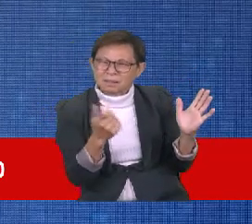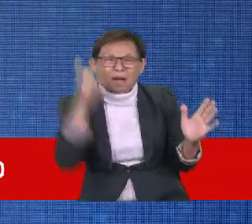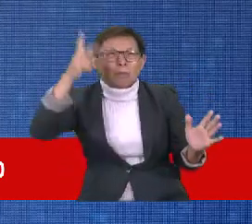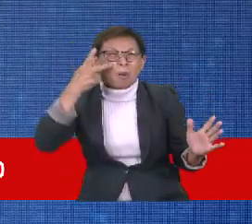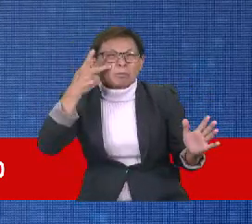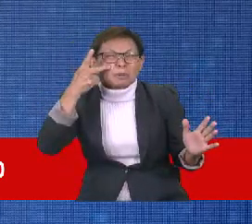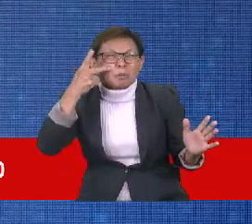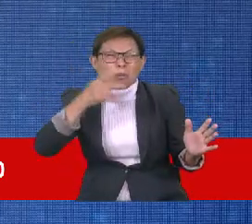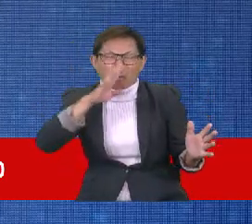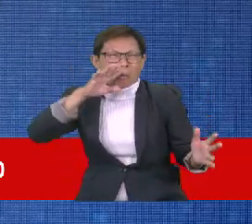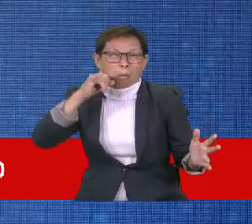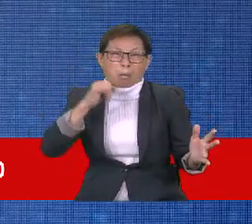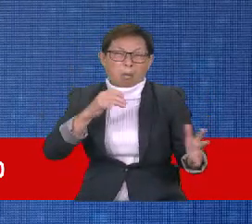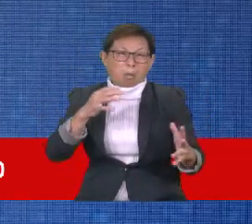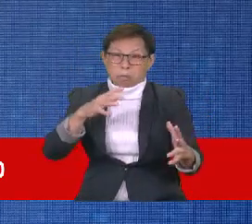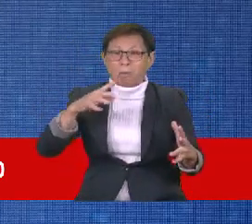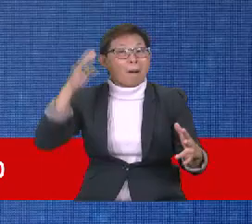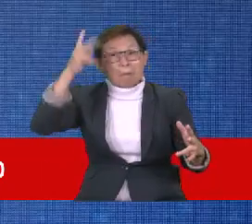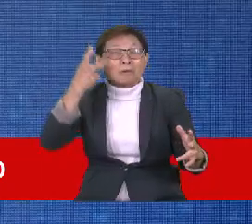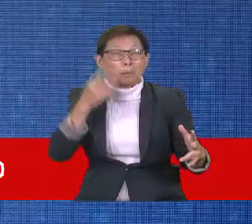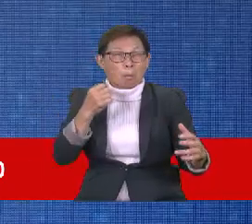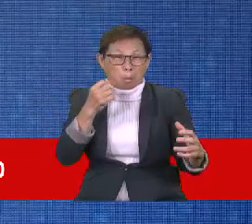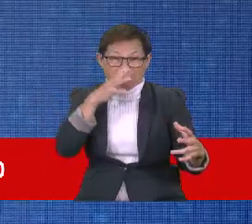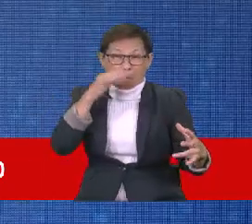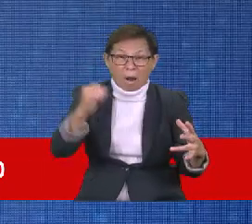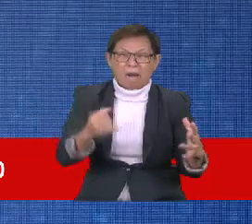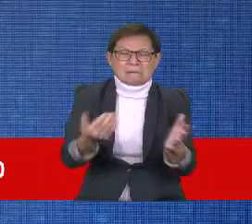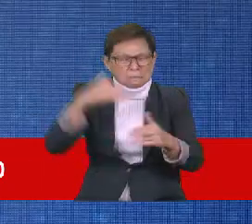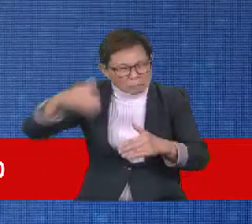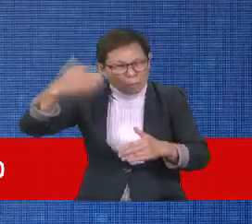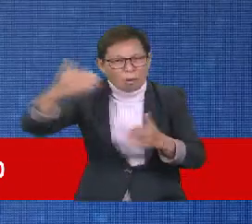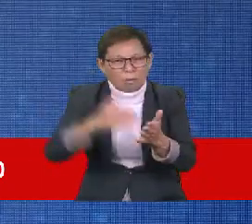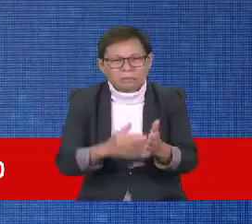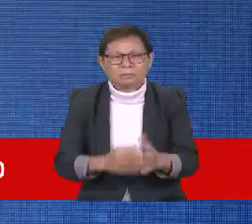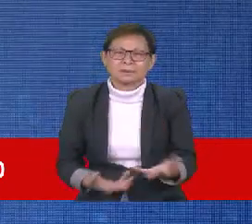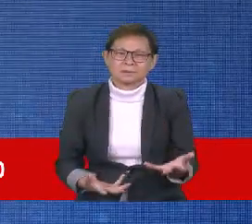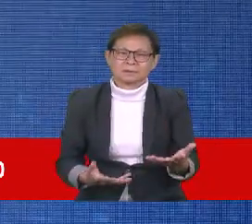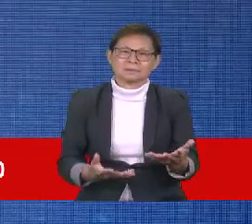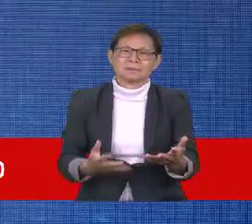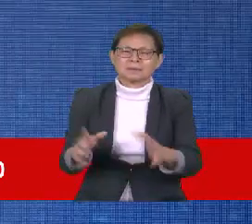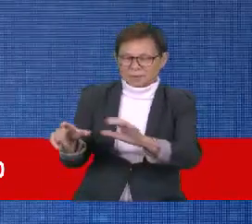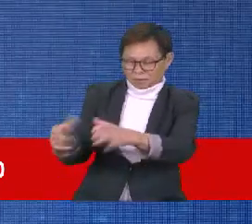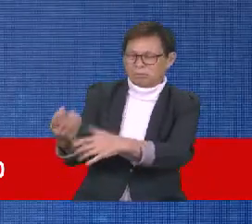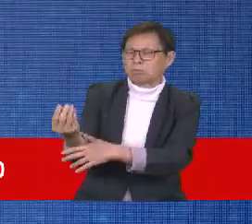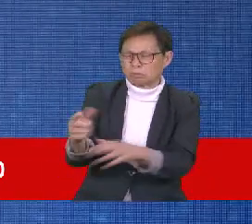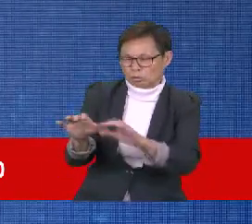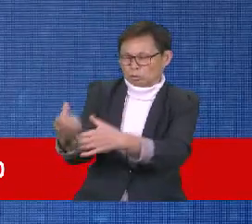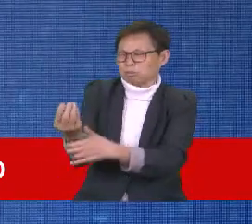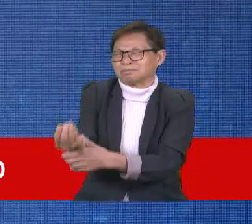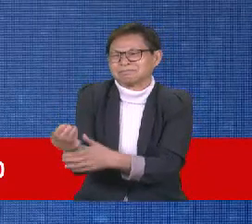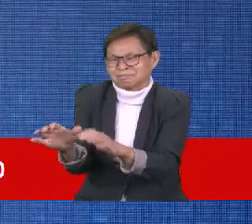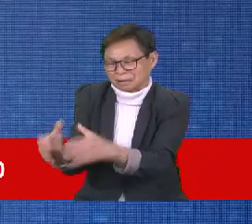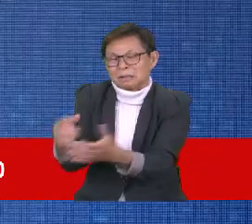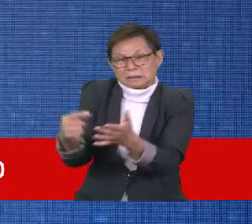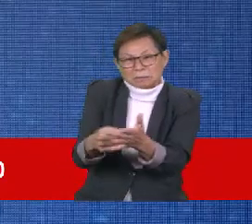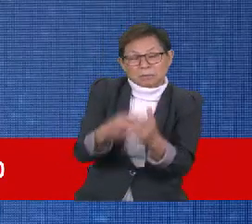violence from time to time. Both are perpetrated by a minority, but also sometimes